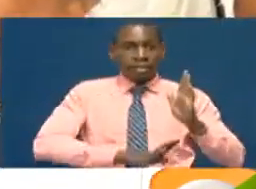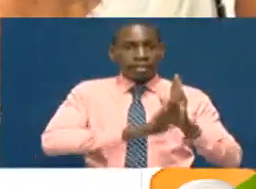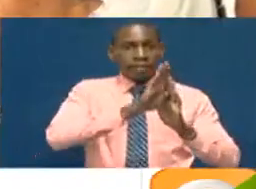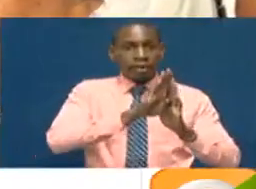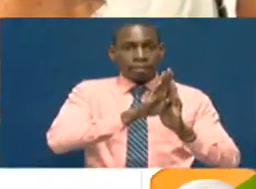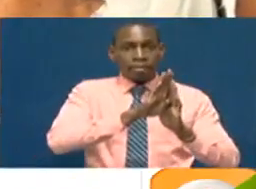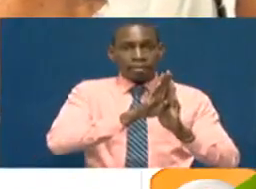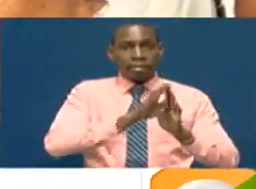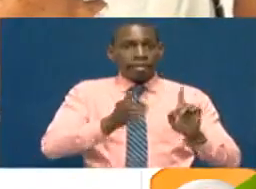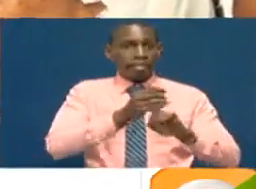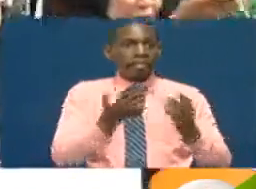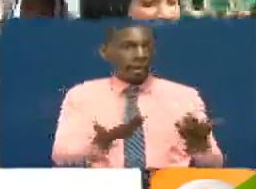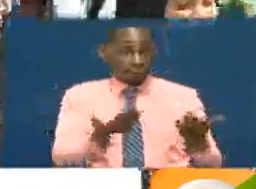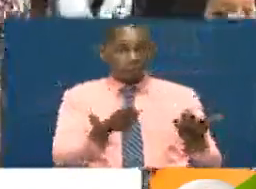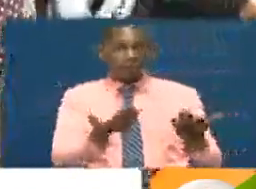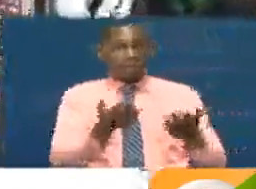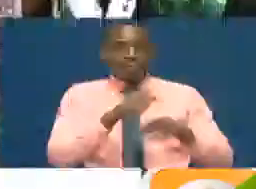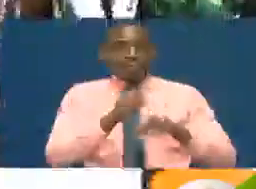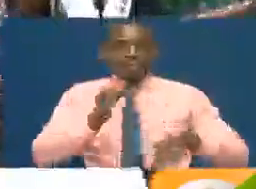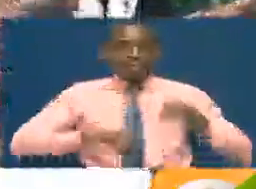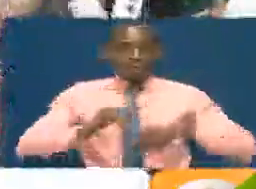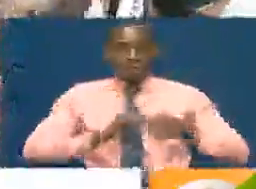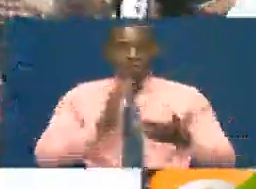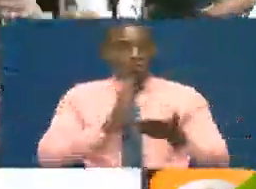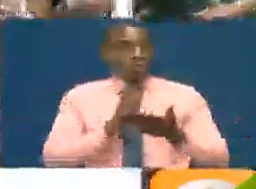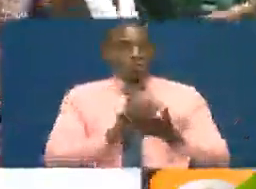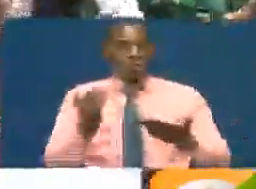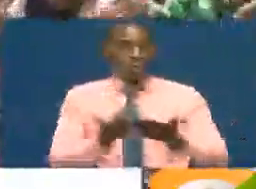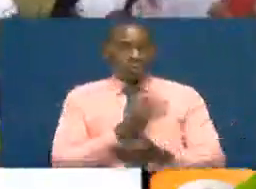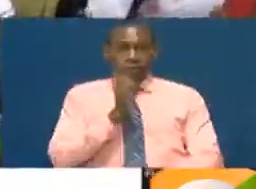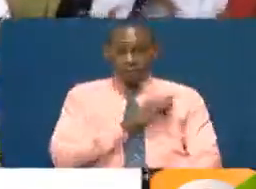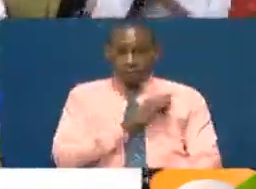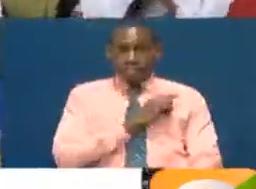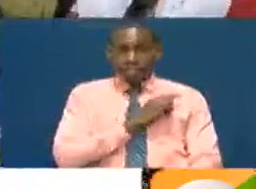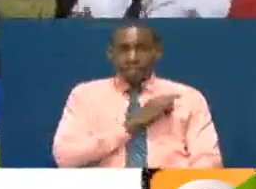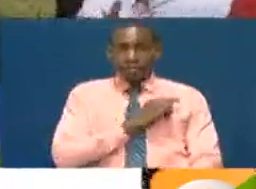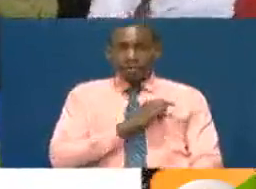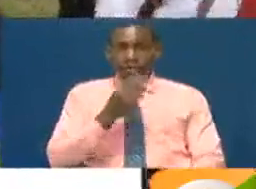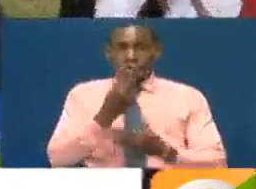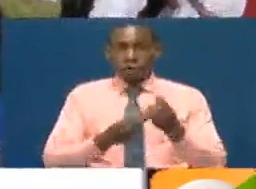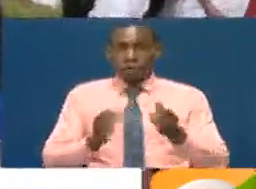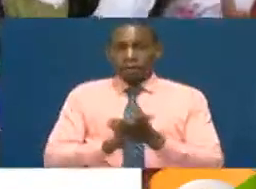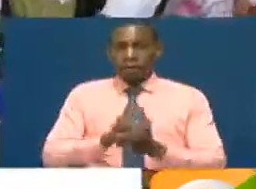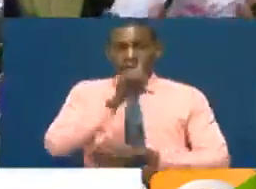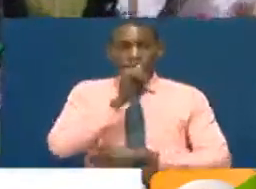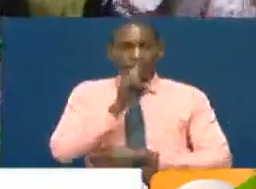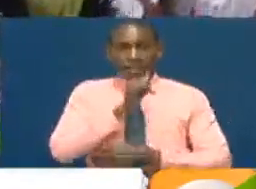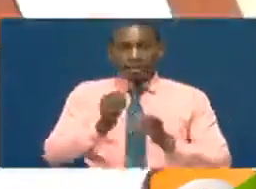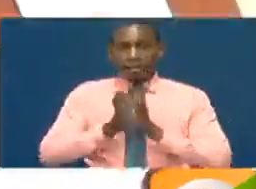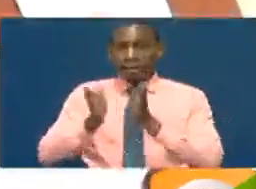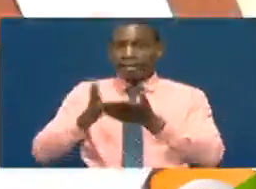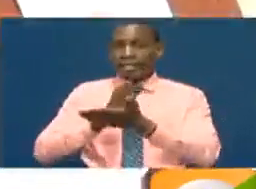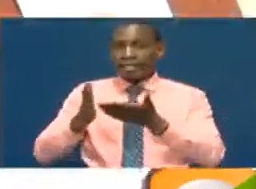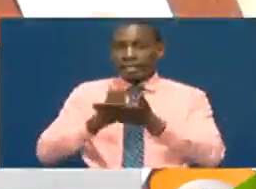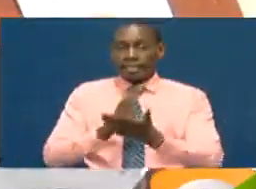can only be realized if corruption is completely eradicated in both the private and public